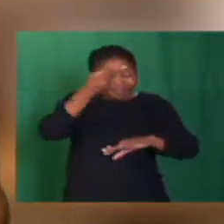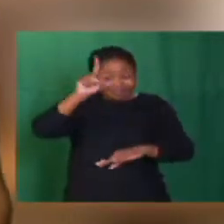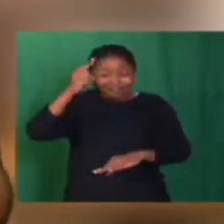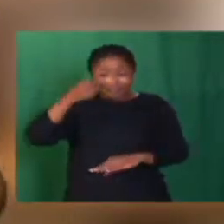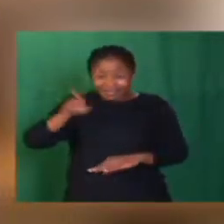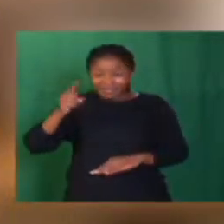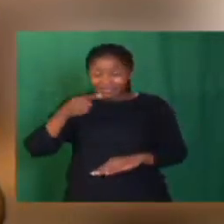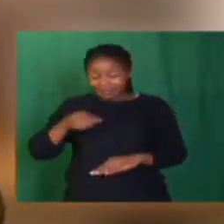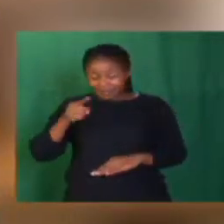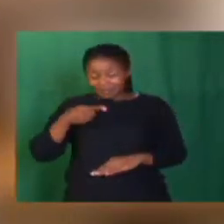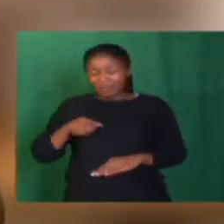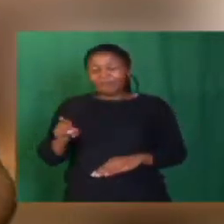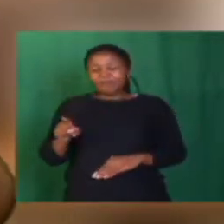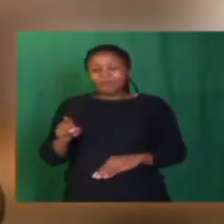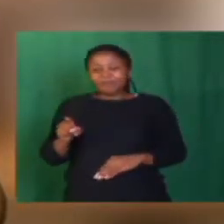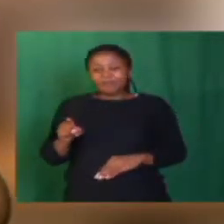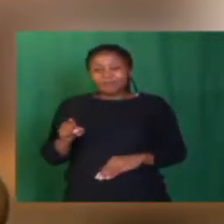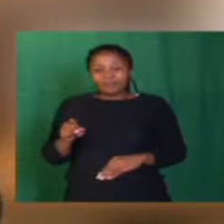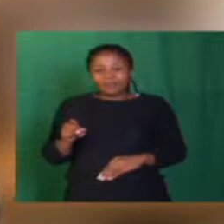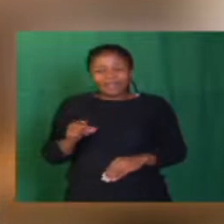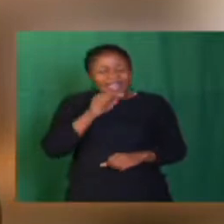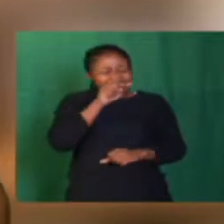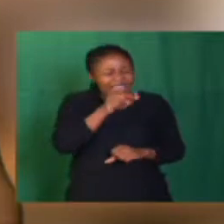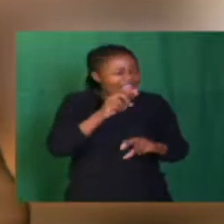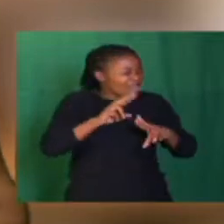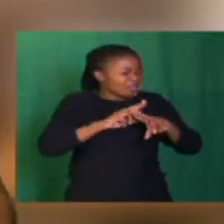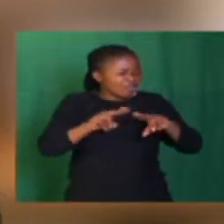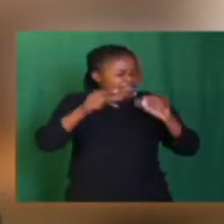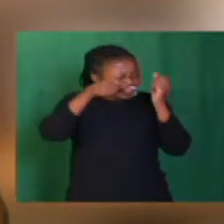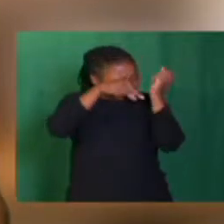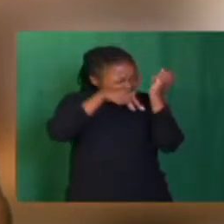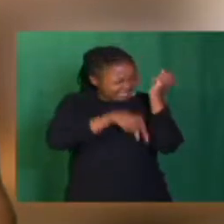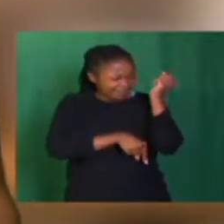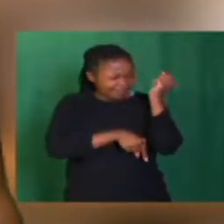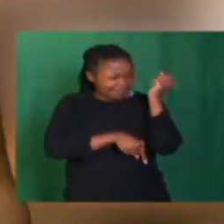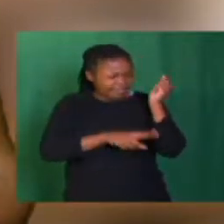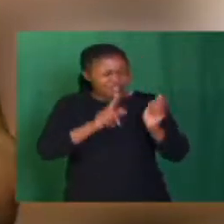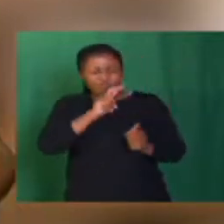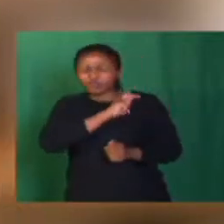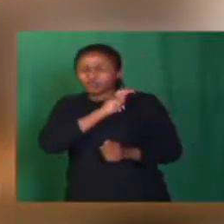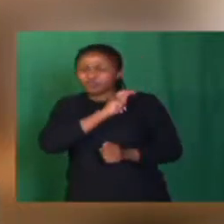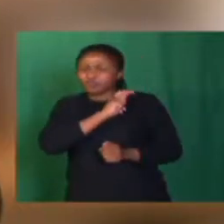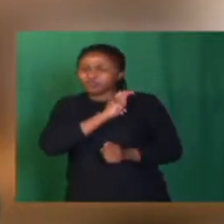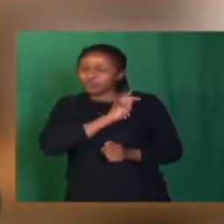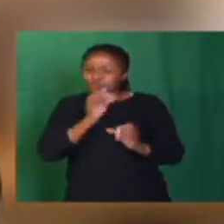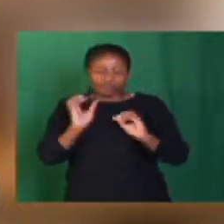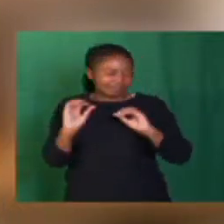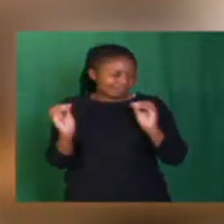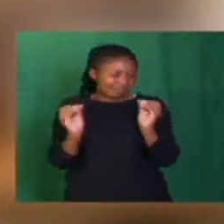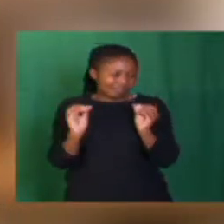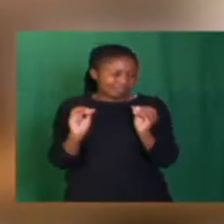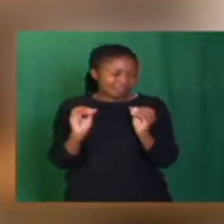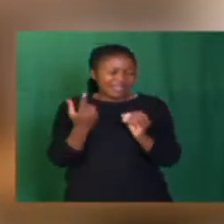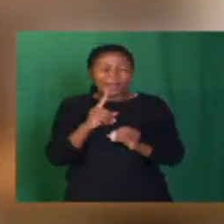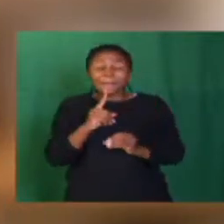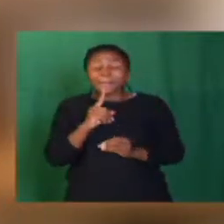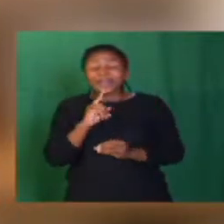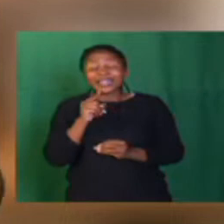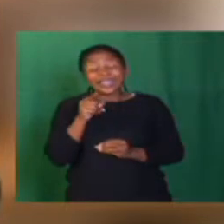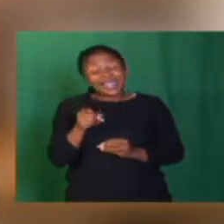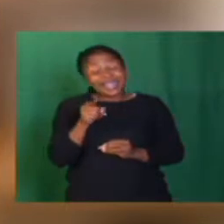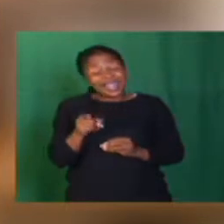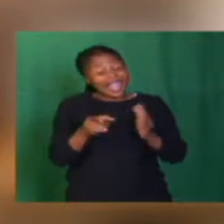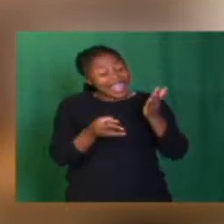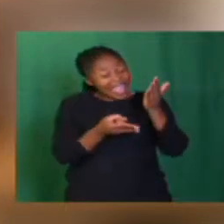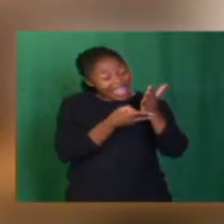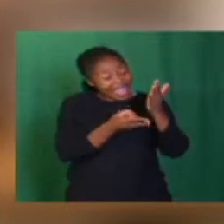test, you are not assessed in how much do you know about that topic, but the knowledge that you have about that topic also